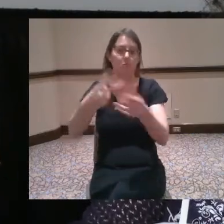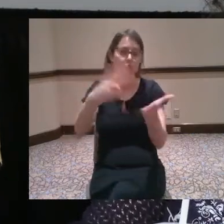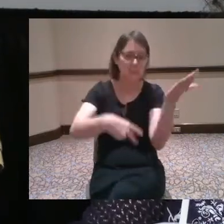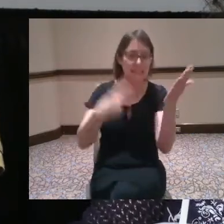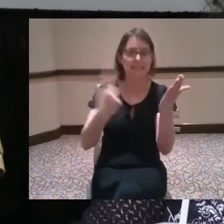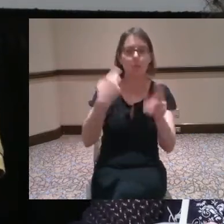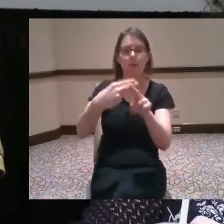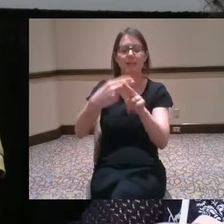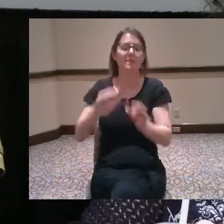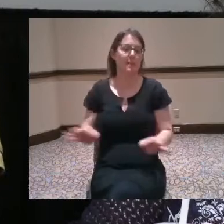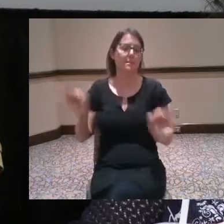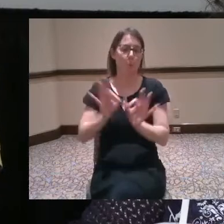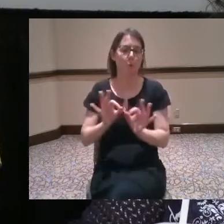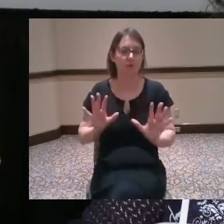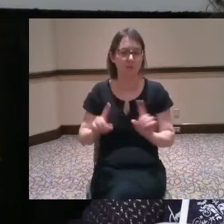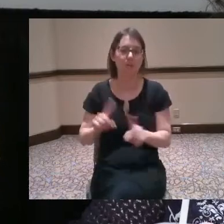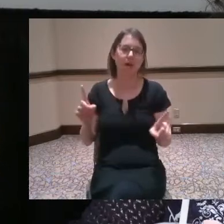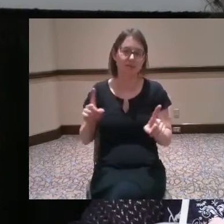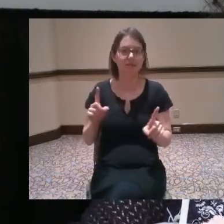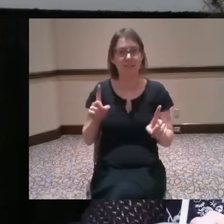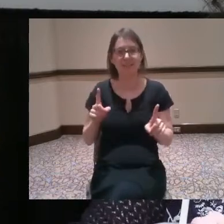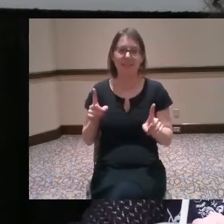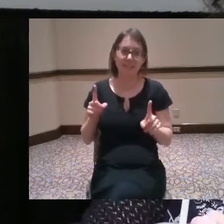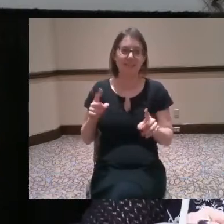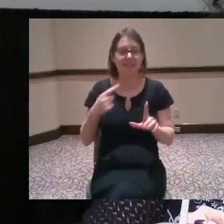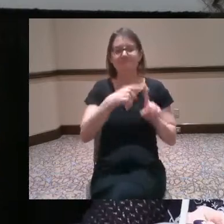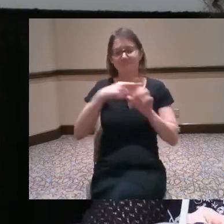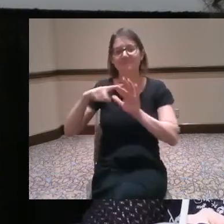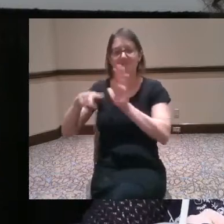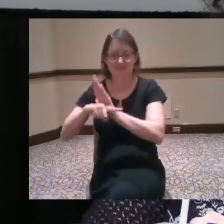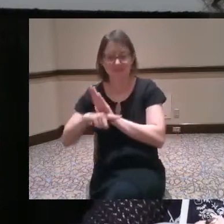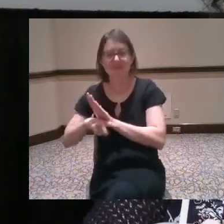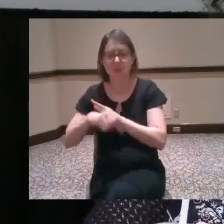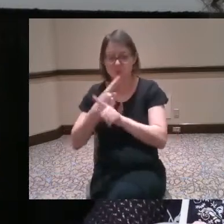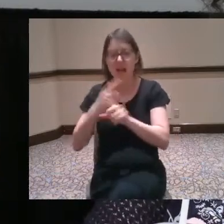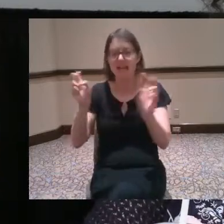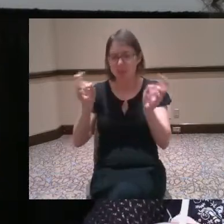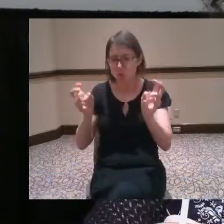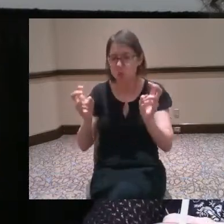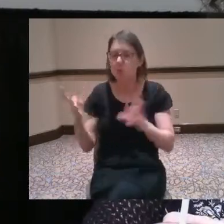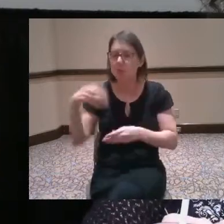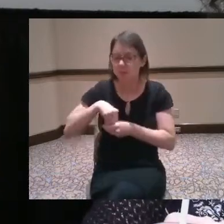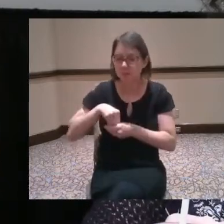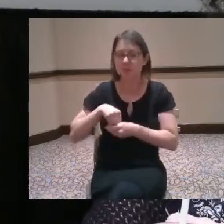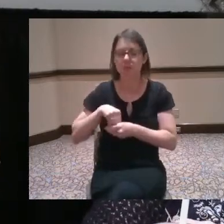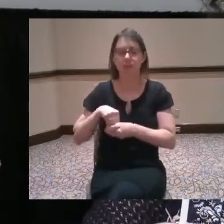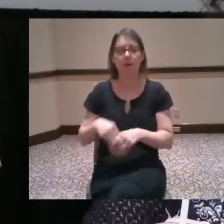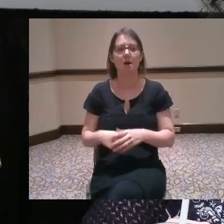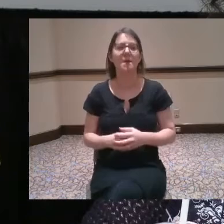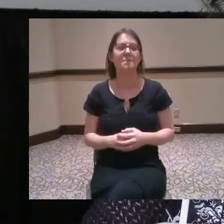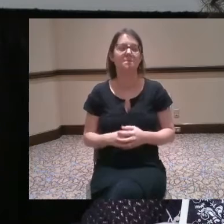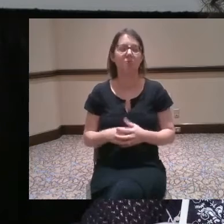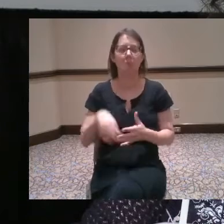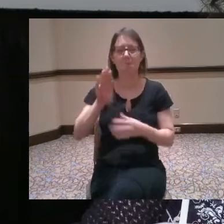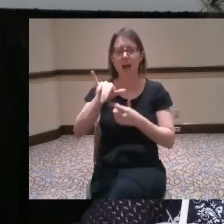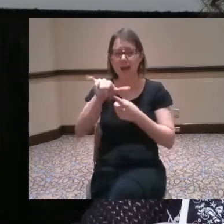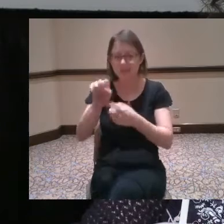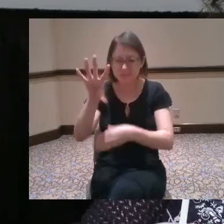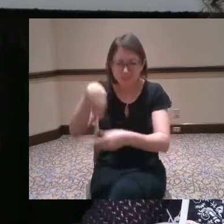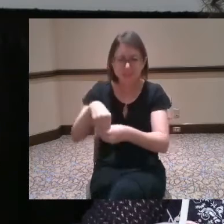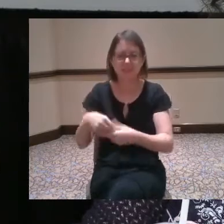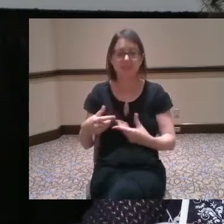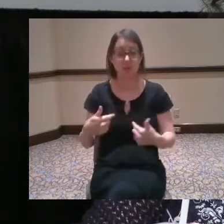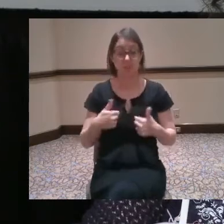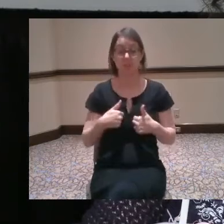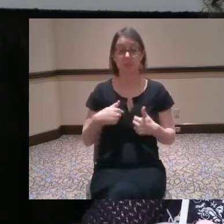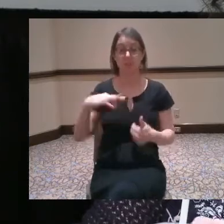doesn't mean that it doesn't come with its caveats. It doesn't come with its issues, its biases. You know, I think when I